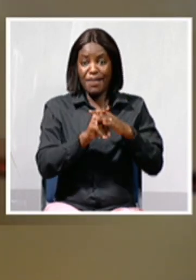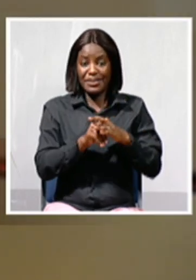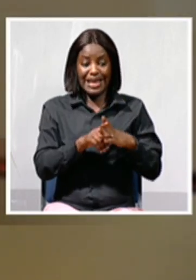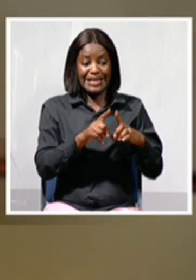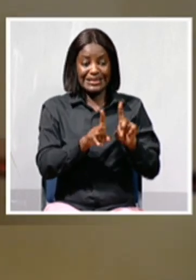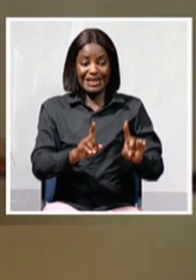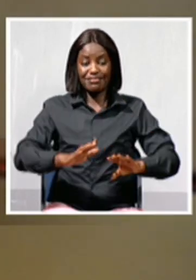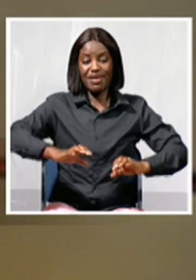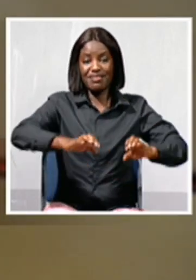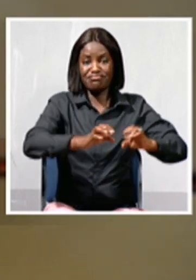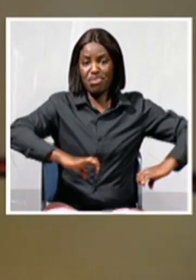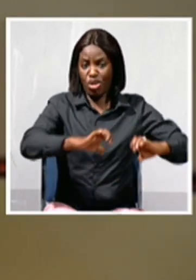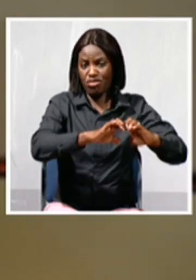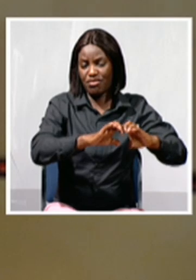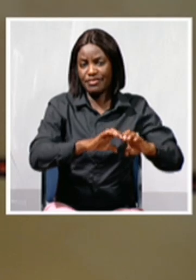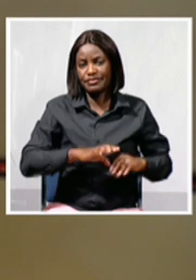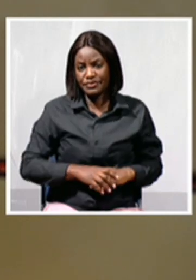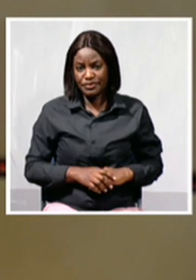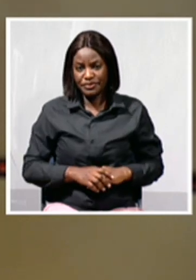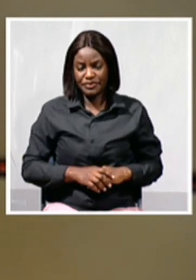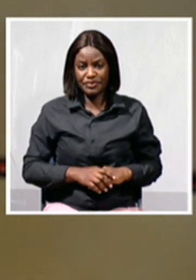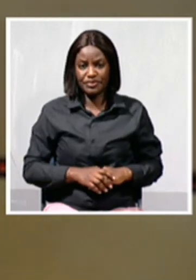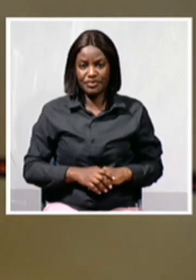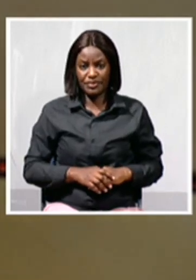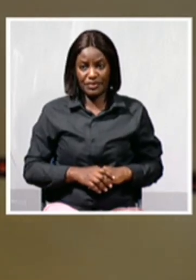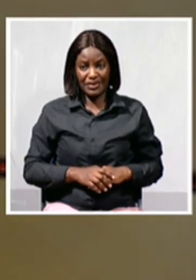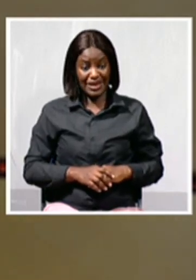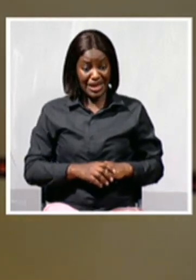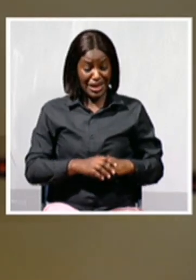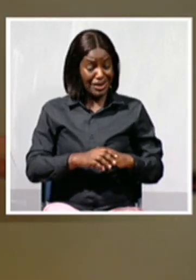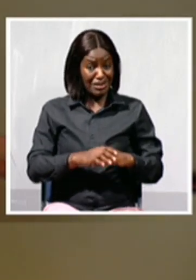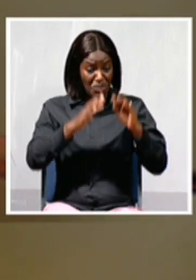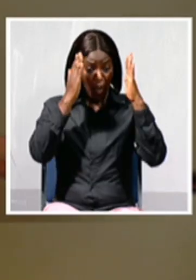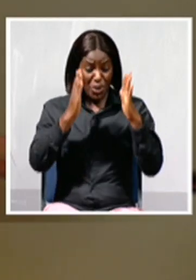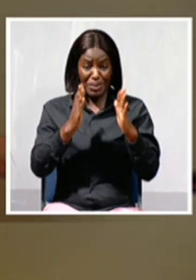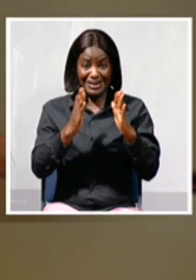context. It was about death in life,